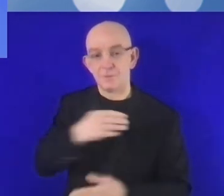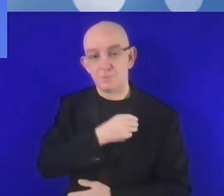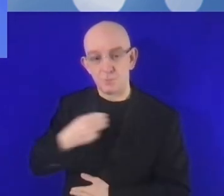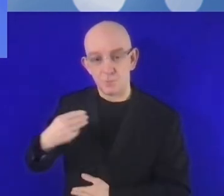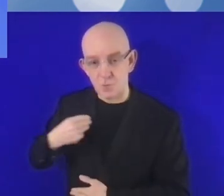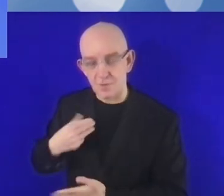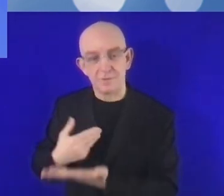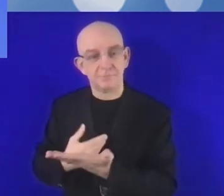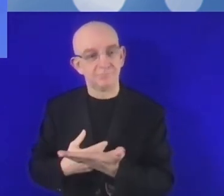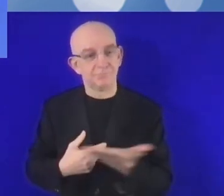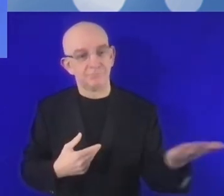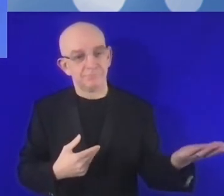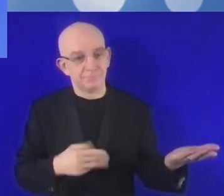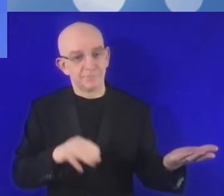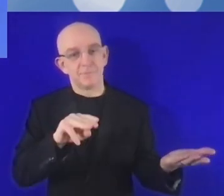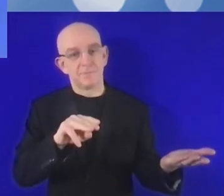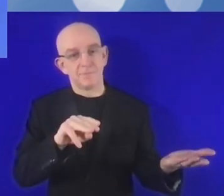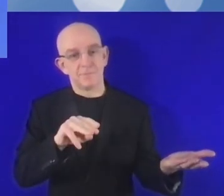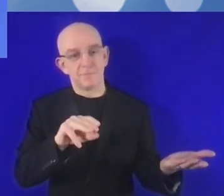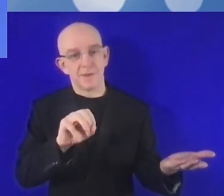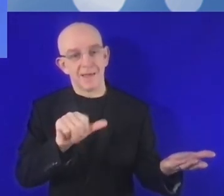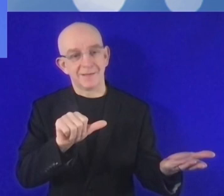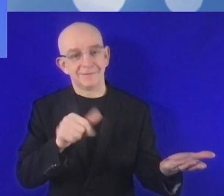Poland, Your Excellency, Mr.